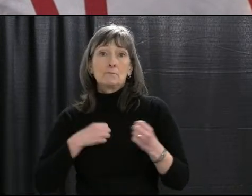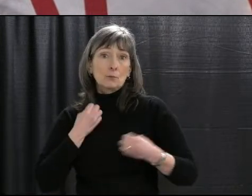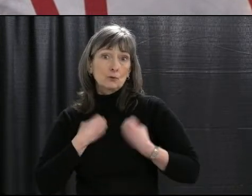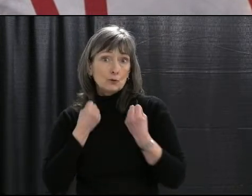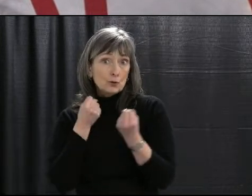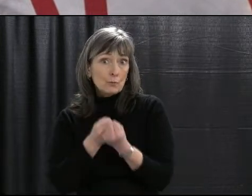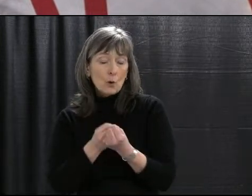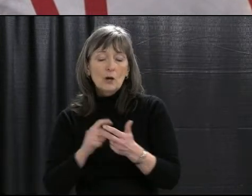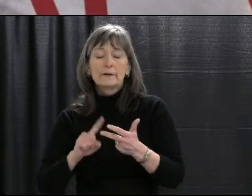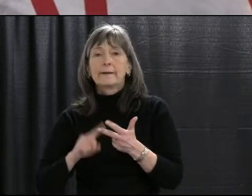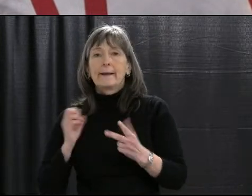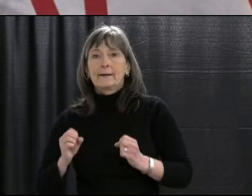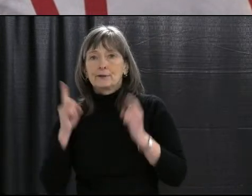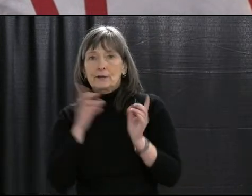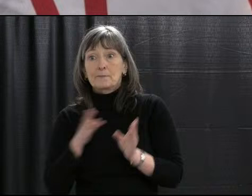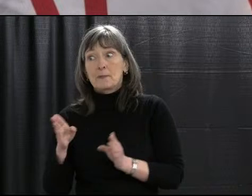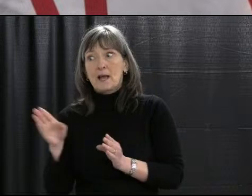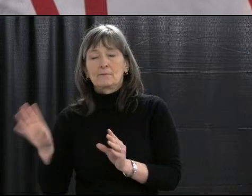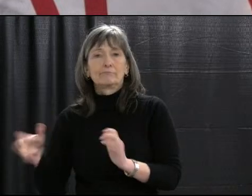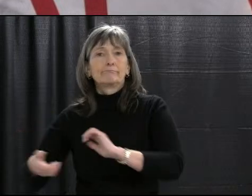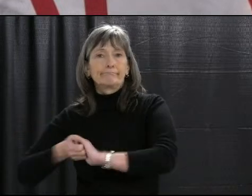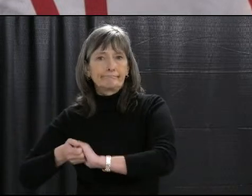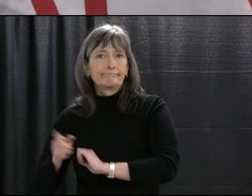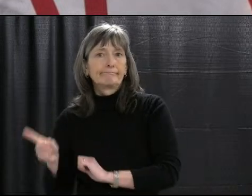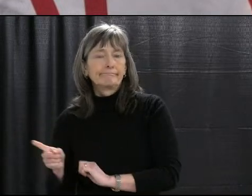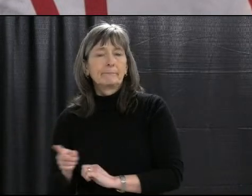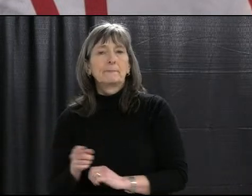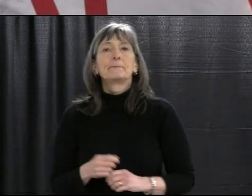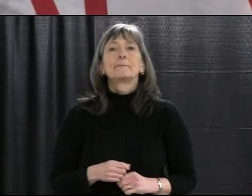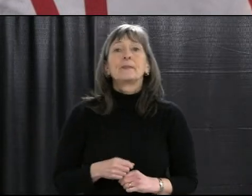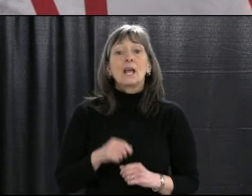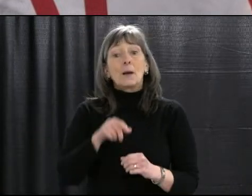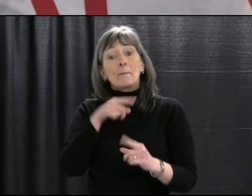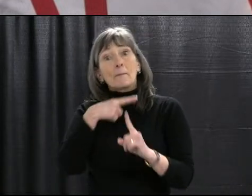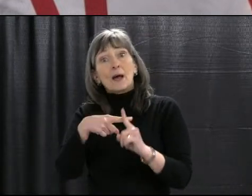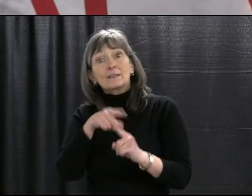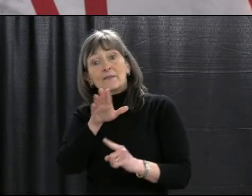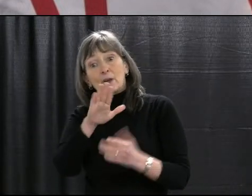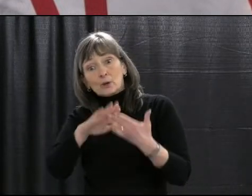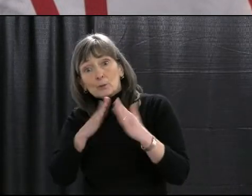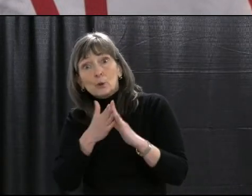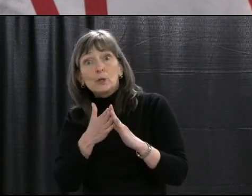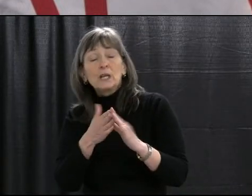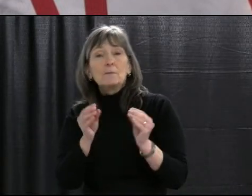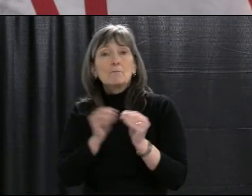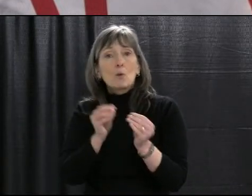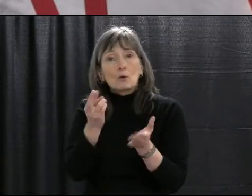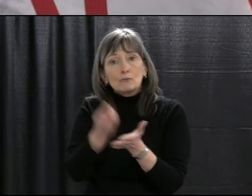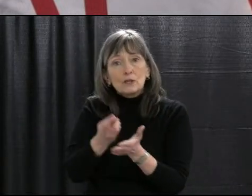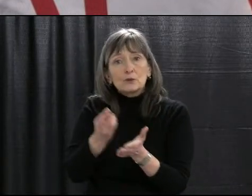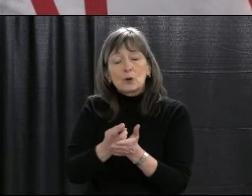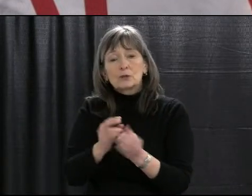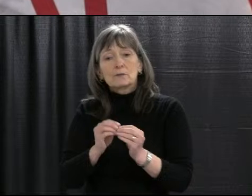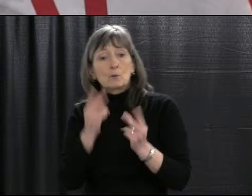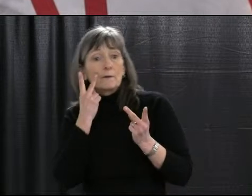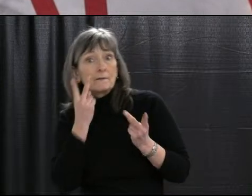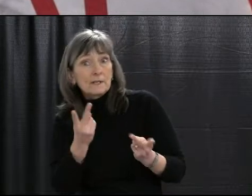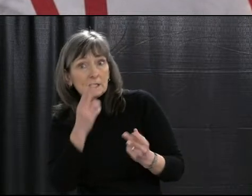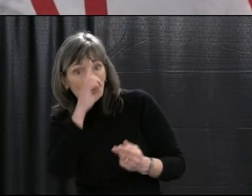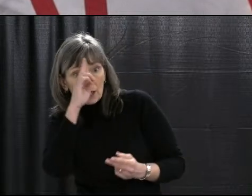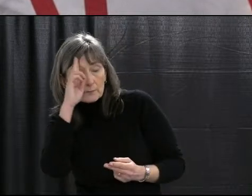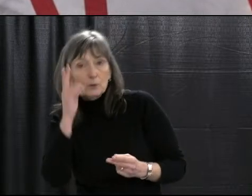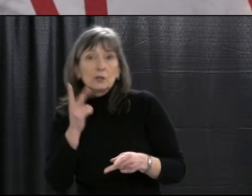education. Access to resources and services in their community and hospital visitation with trained